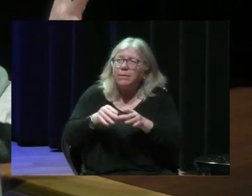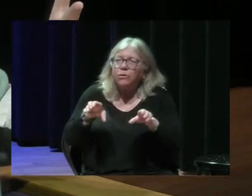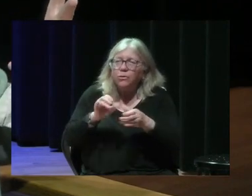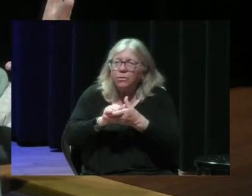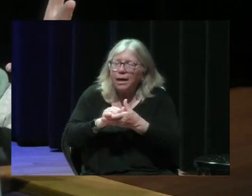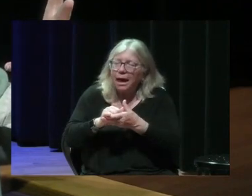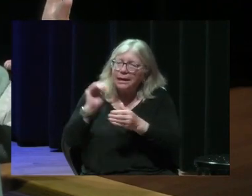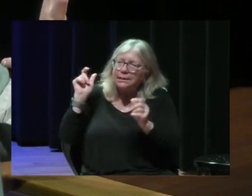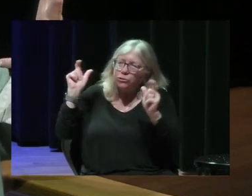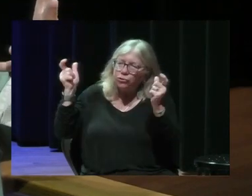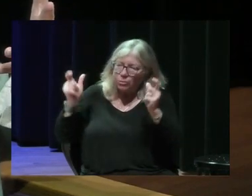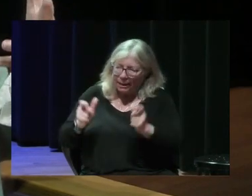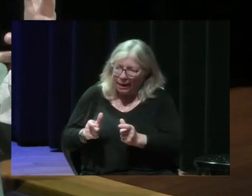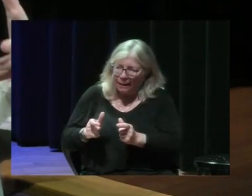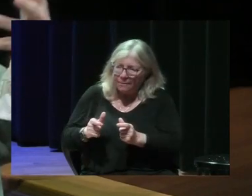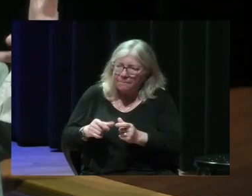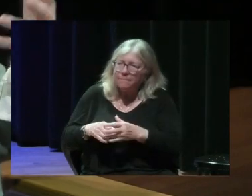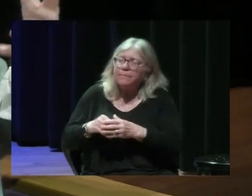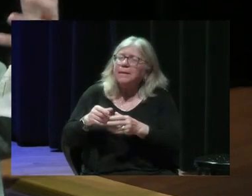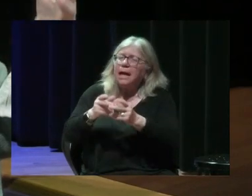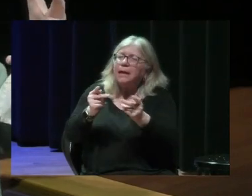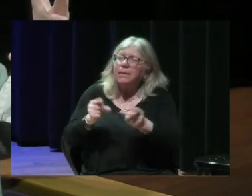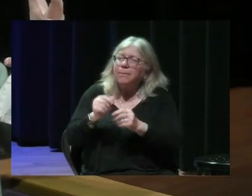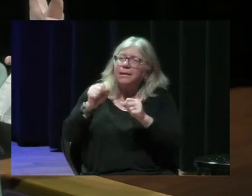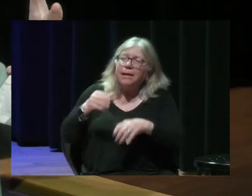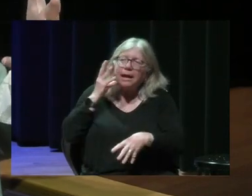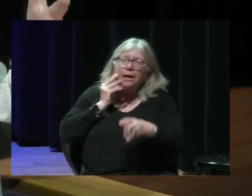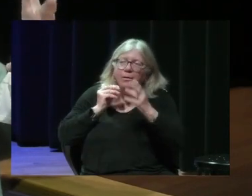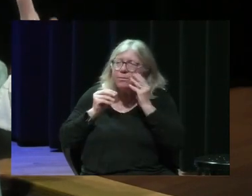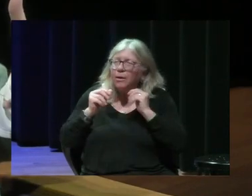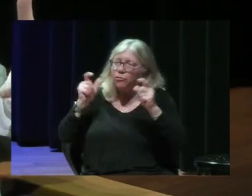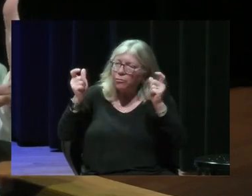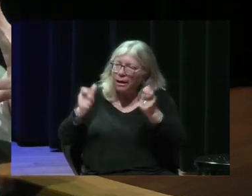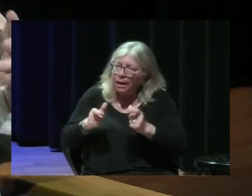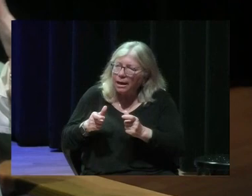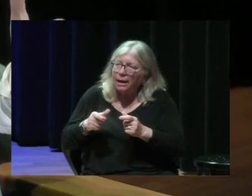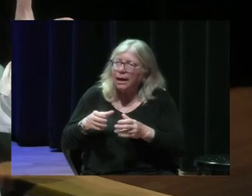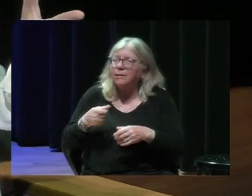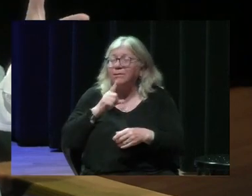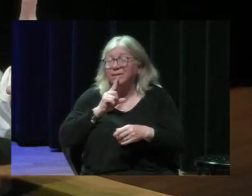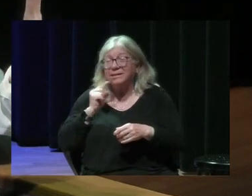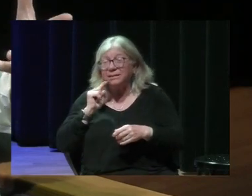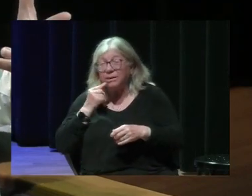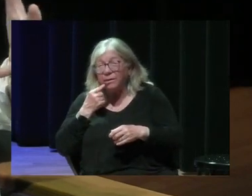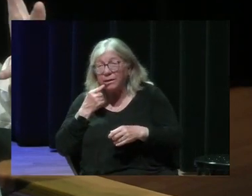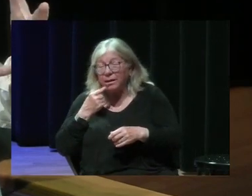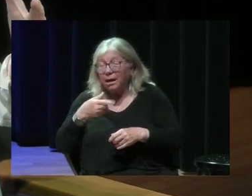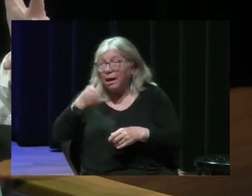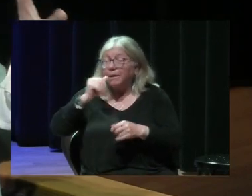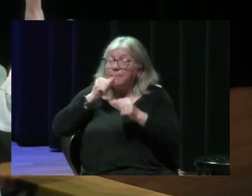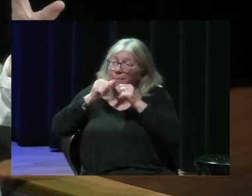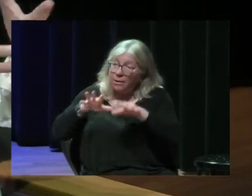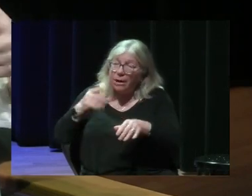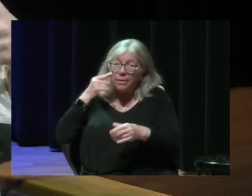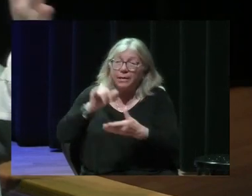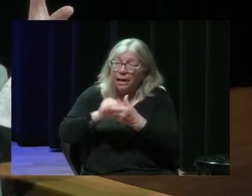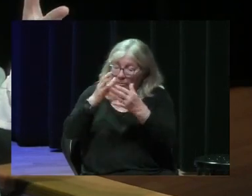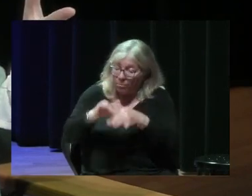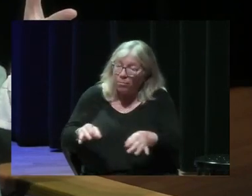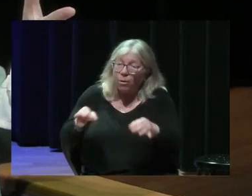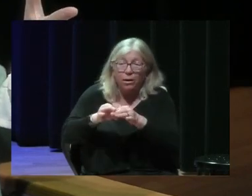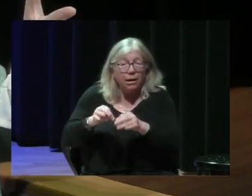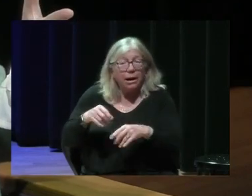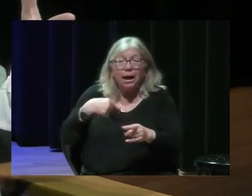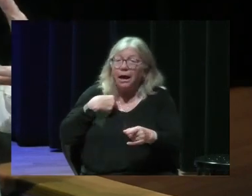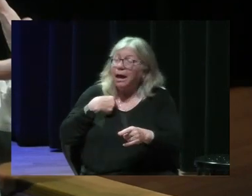is shrinking. The places they can experience that are shrinking. So seriously, God bless you, because I think that's important. I want my kids to